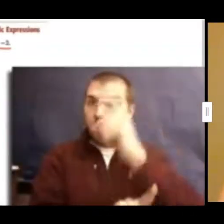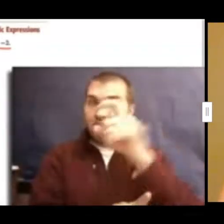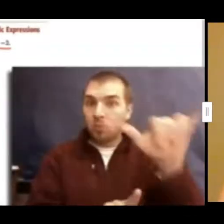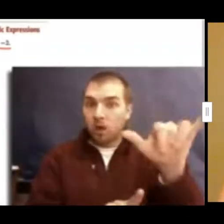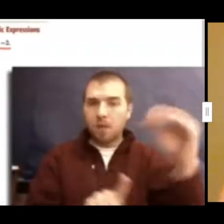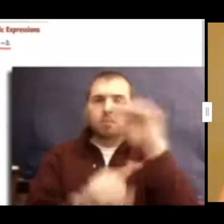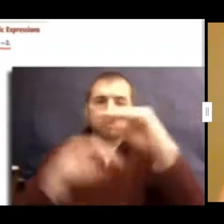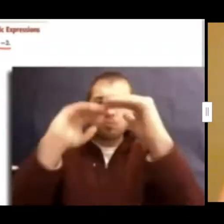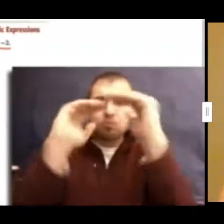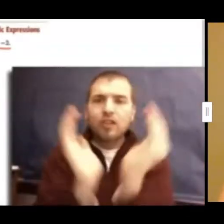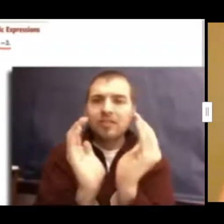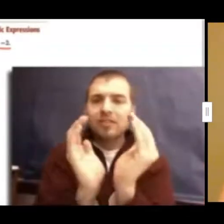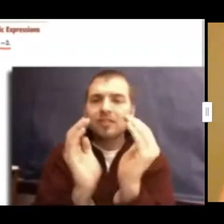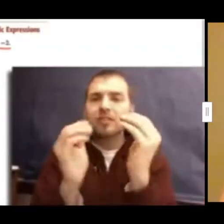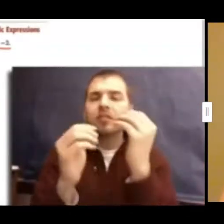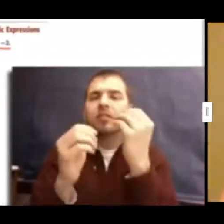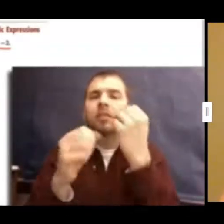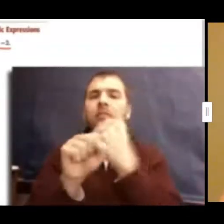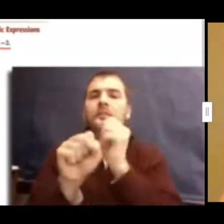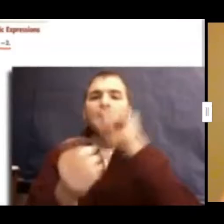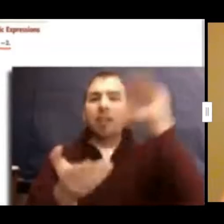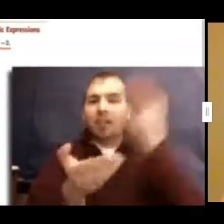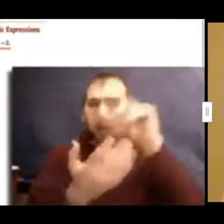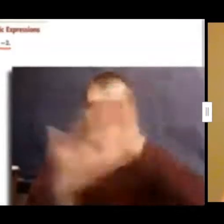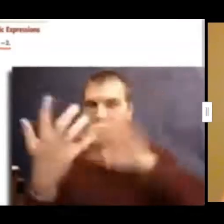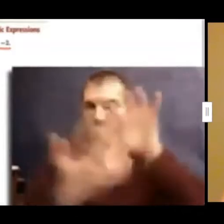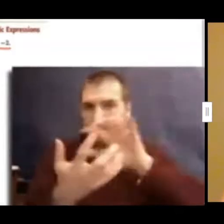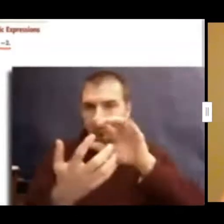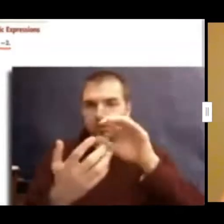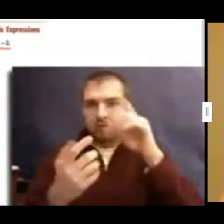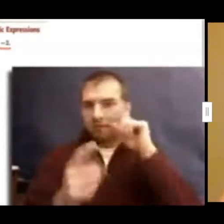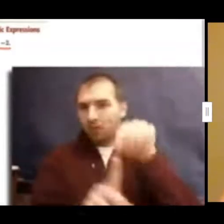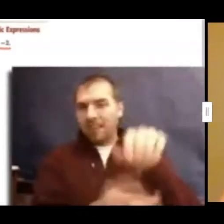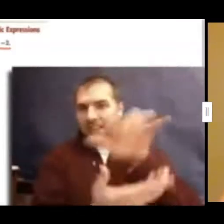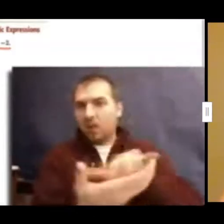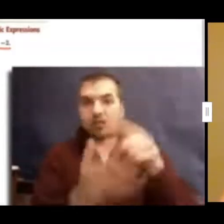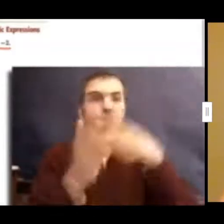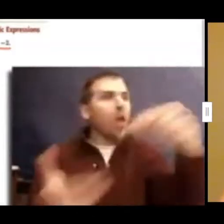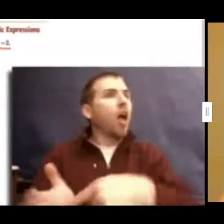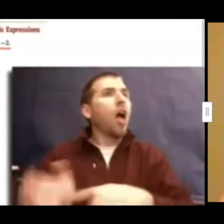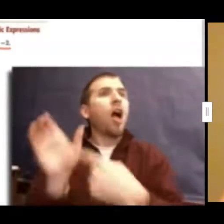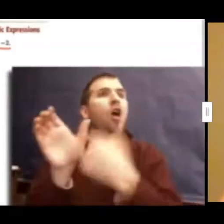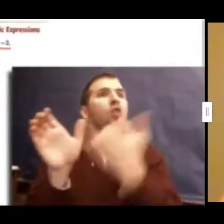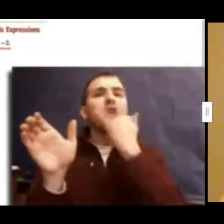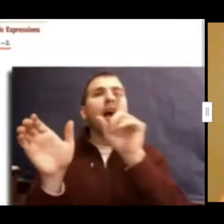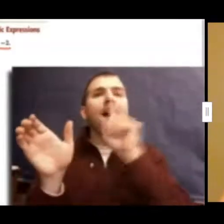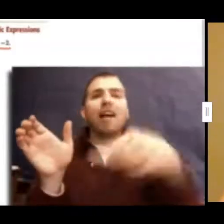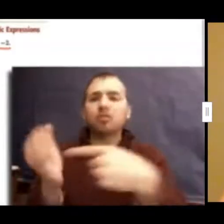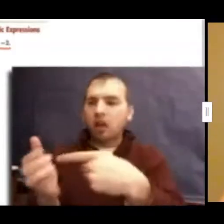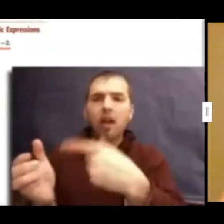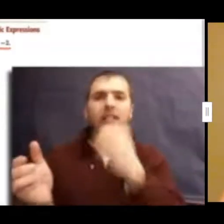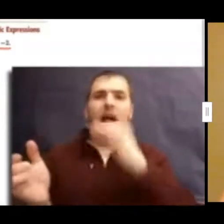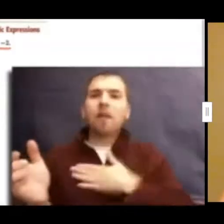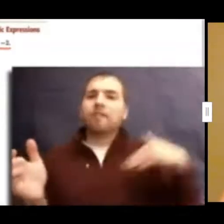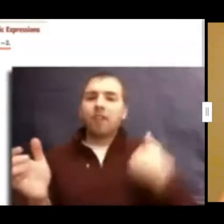you and for the calculator if you put in the parentheses. It will make it less confusing for the